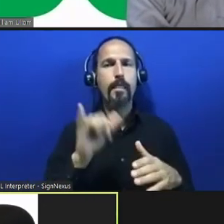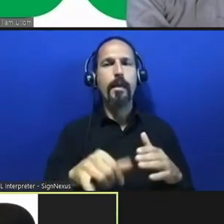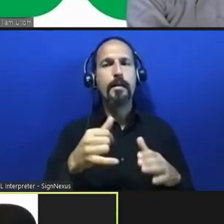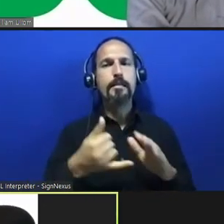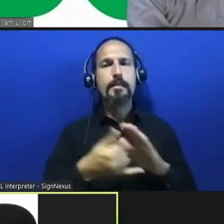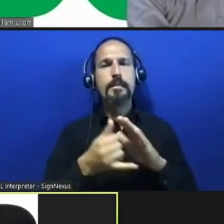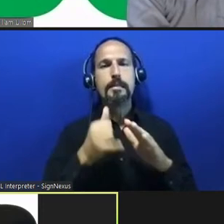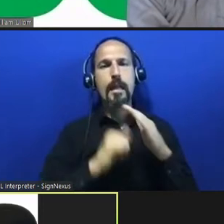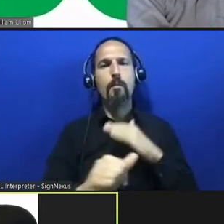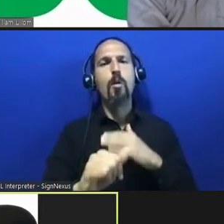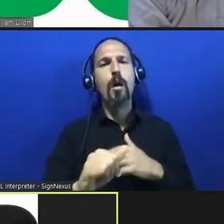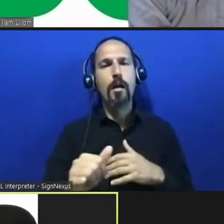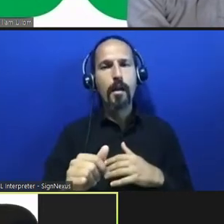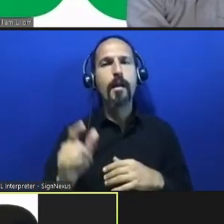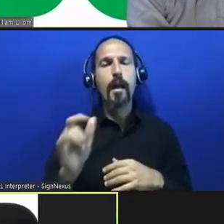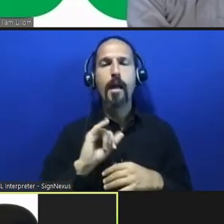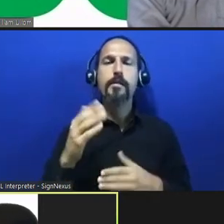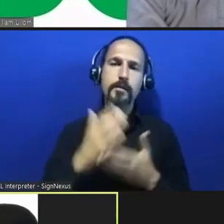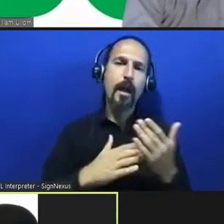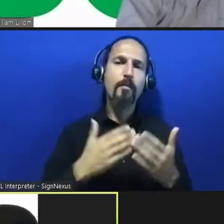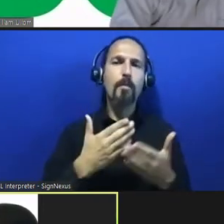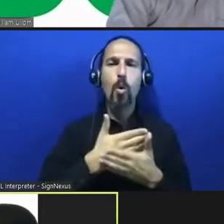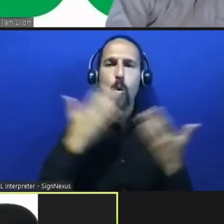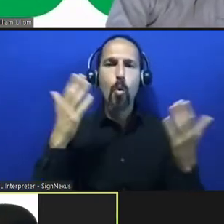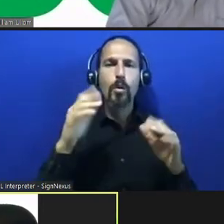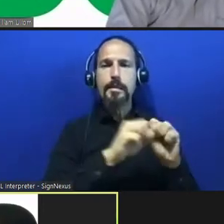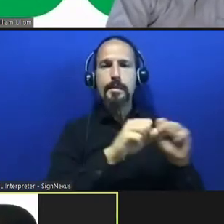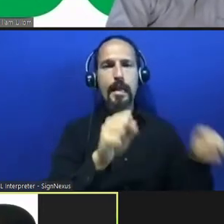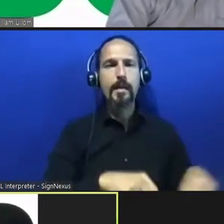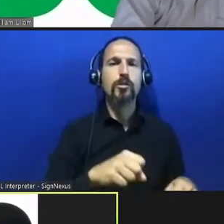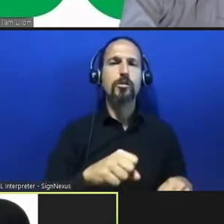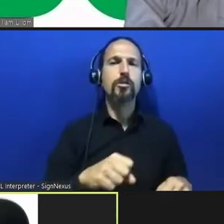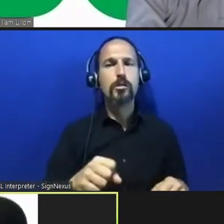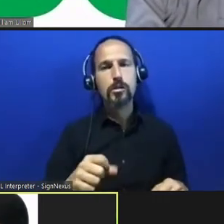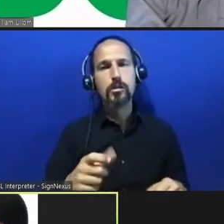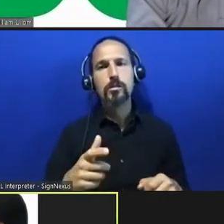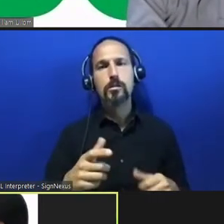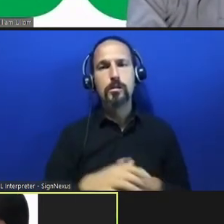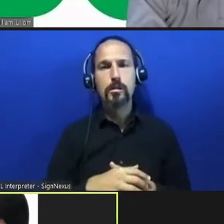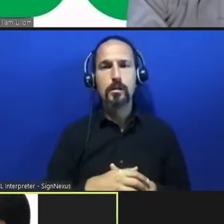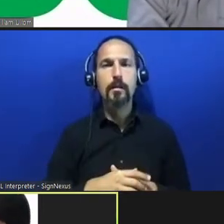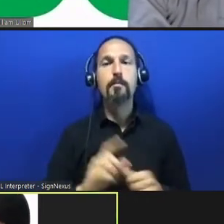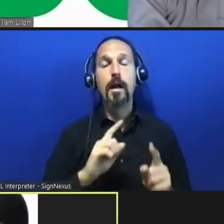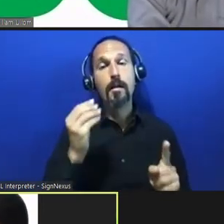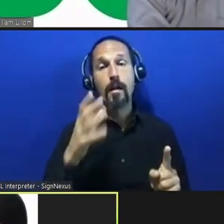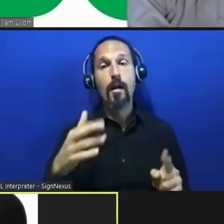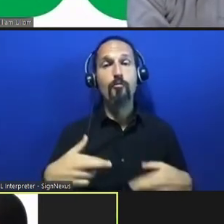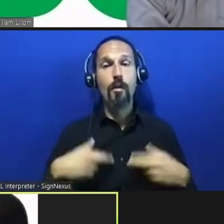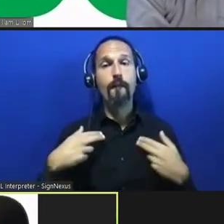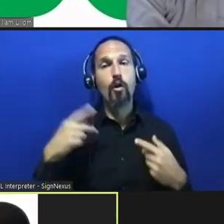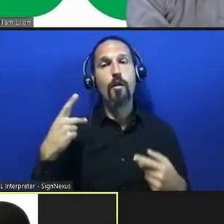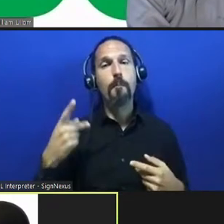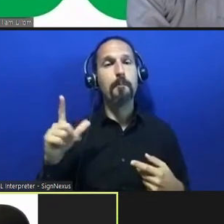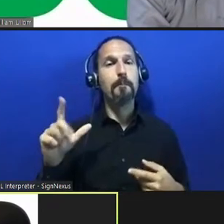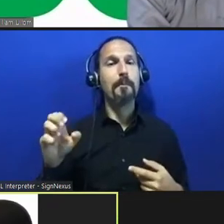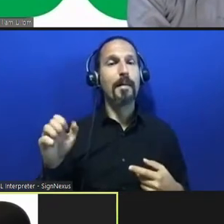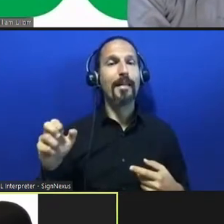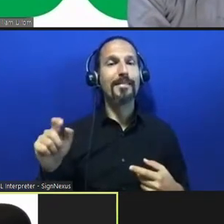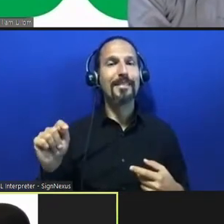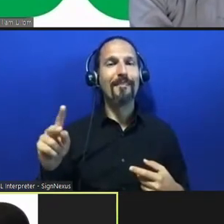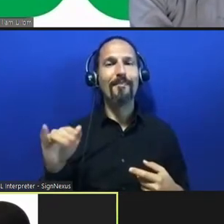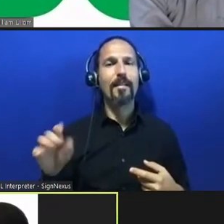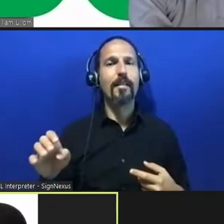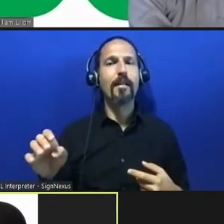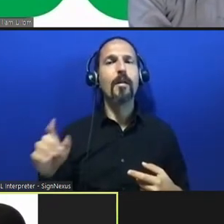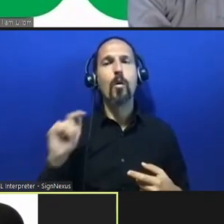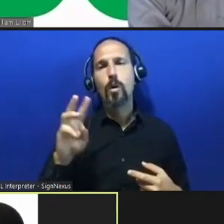do and there are even Transit deserts even in city lines itself but as a resident of Pleasantville in Westchester County